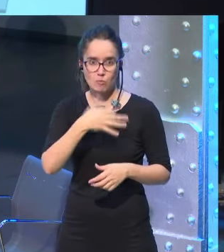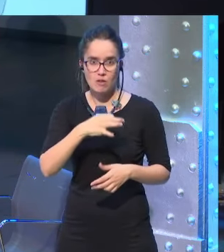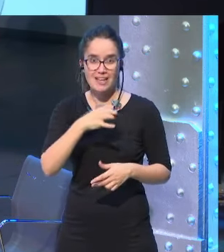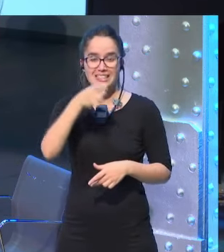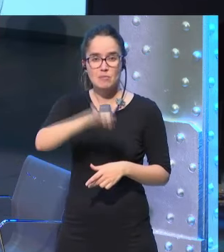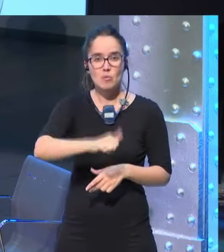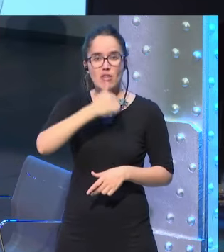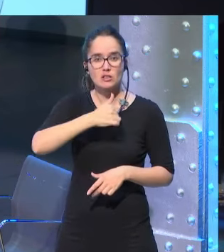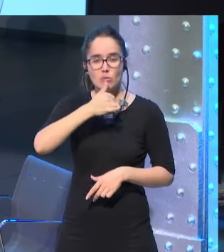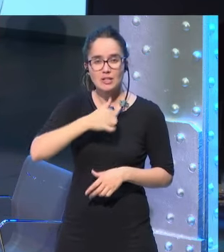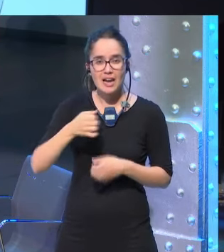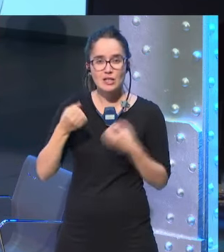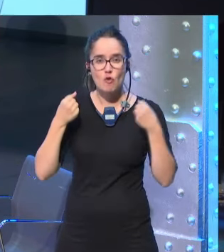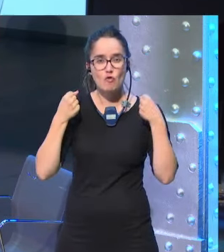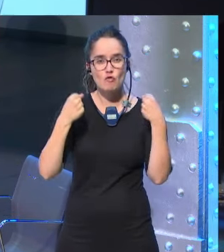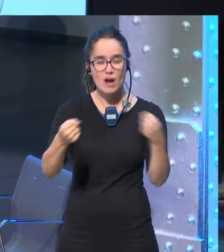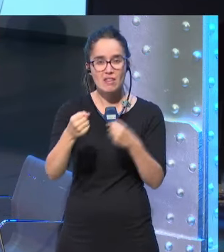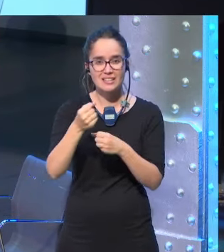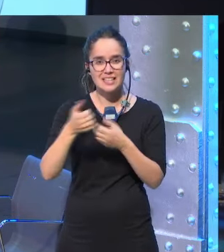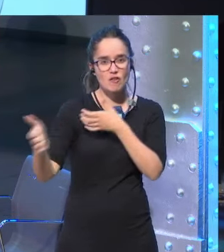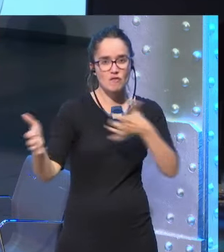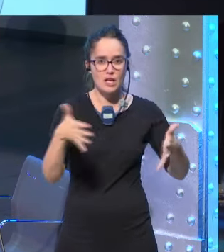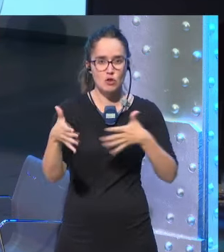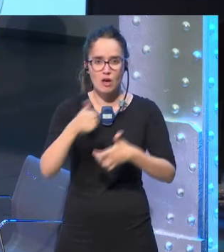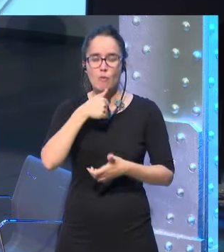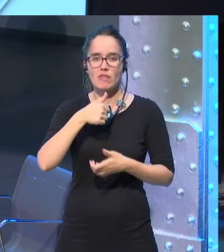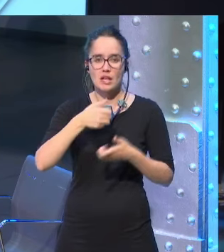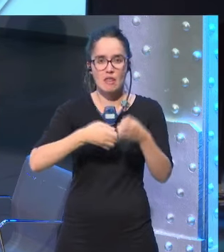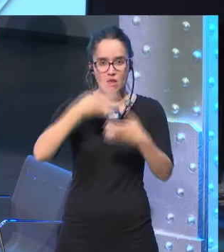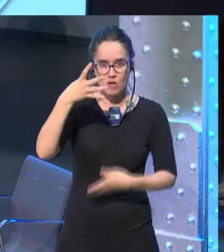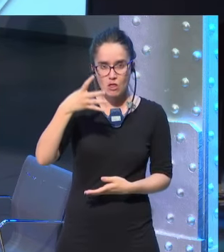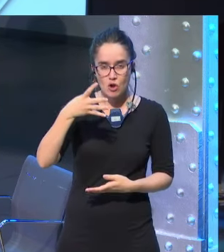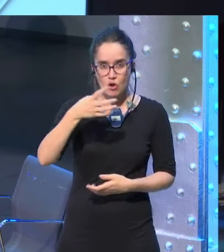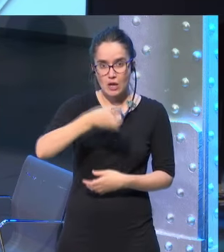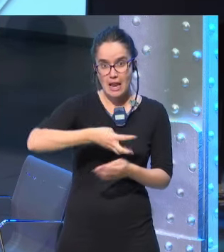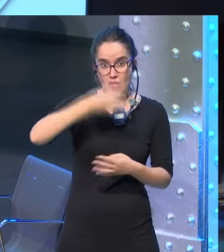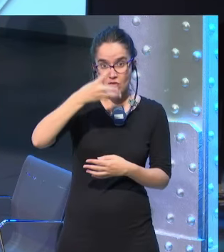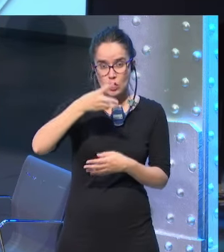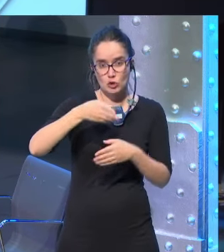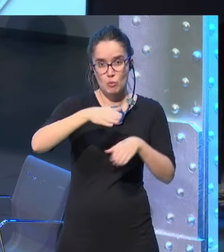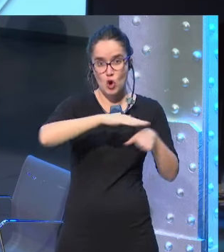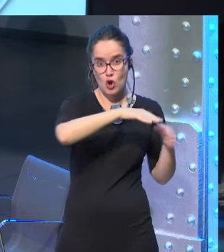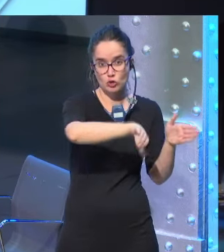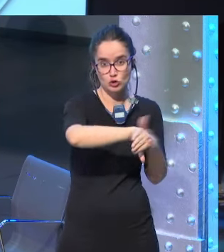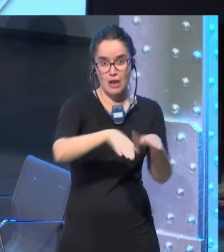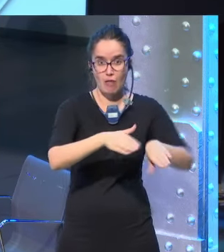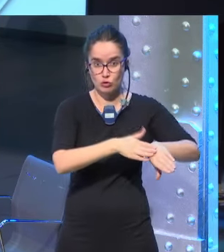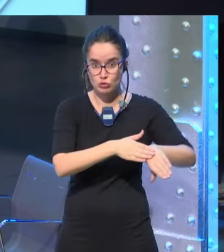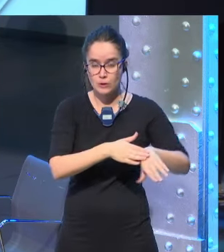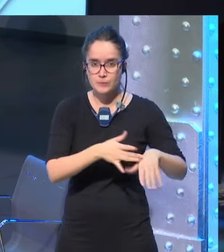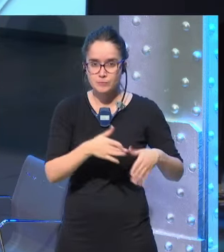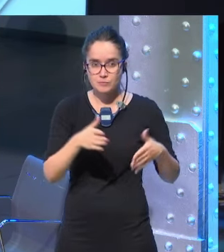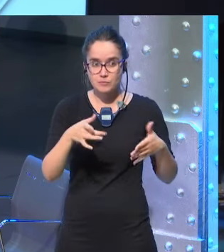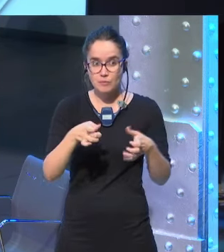forces of the building. It's being built by a robot that builds this mesh structure that you can see here,